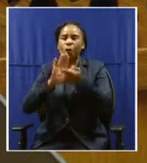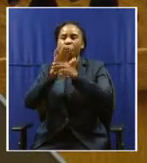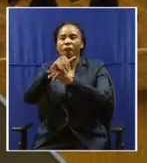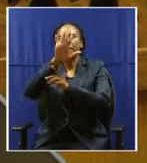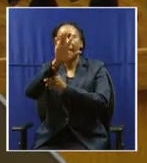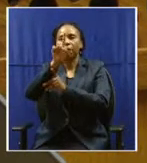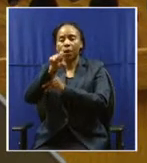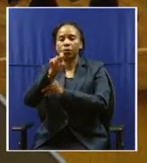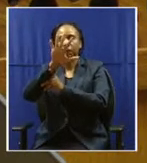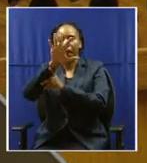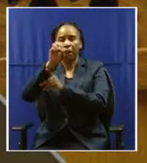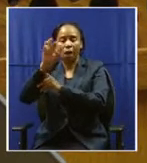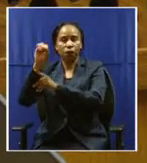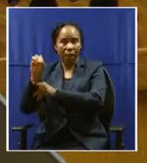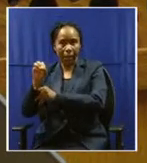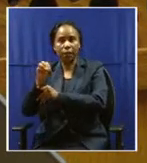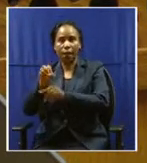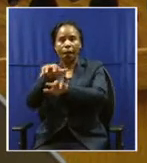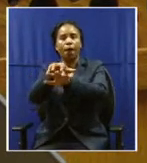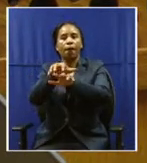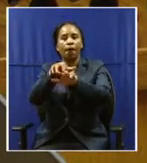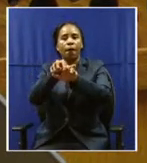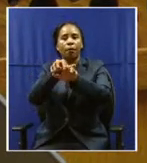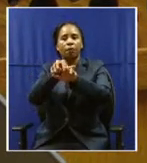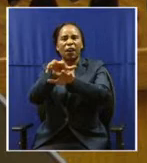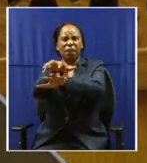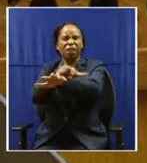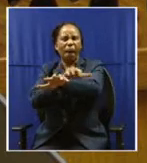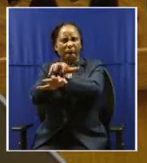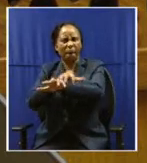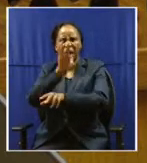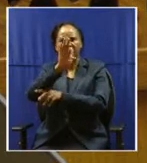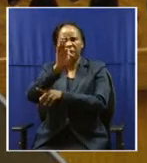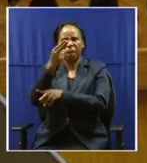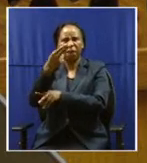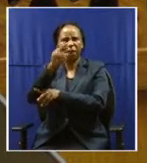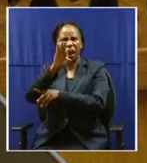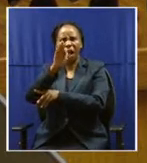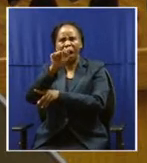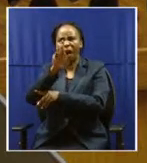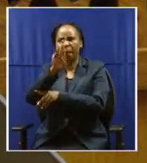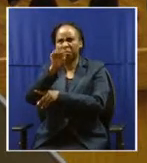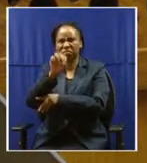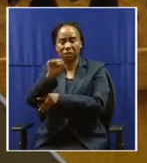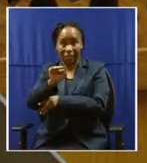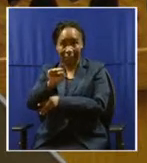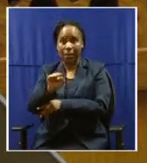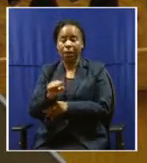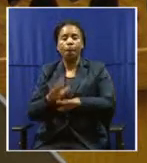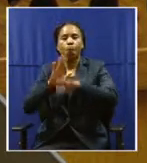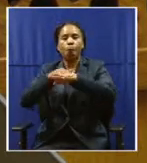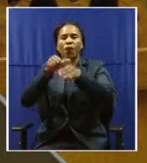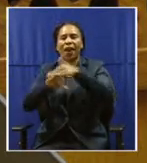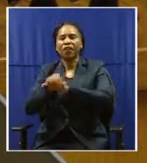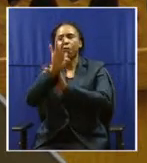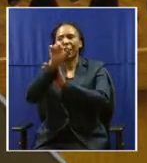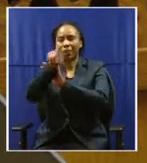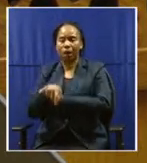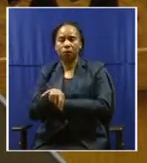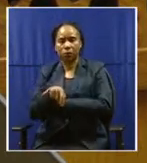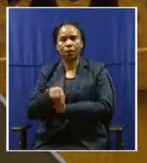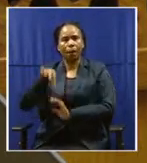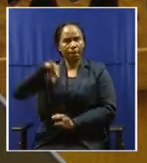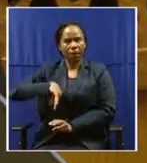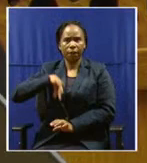5,500 farms to more than 300,000 beneficiaries. This is in addition to the